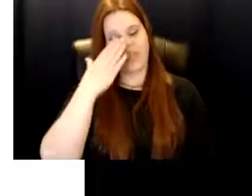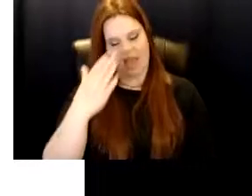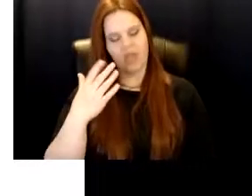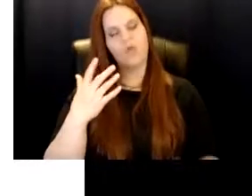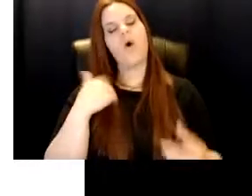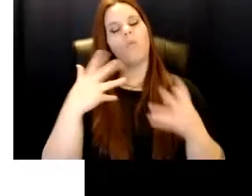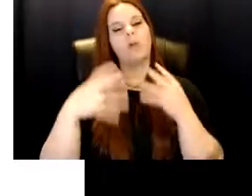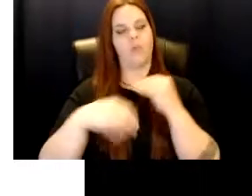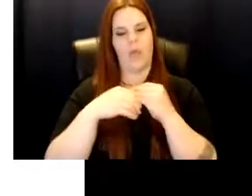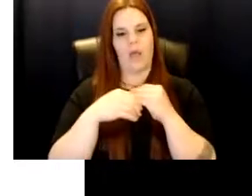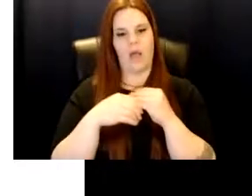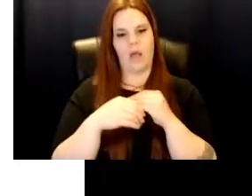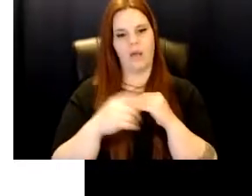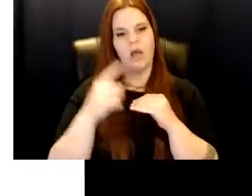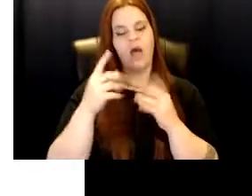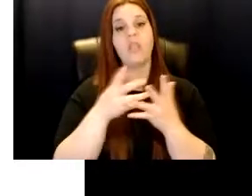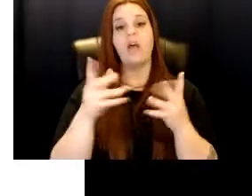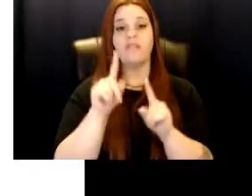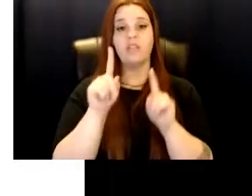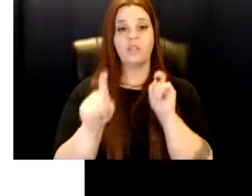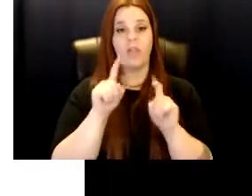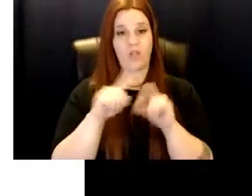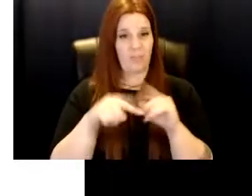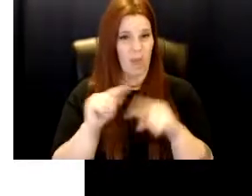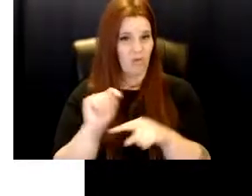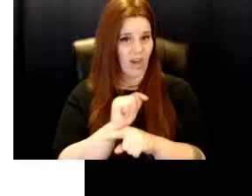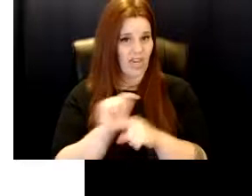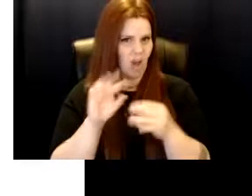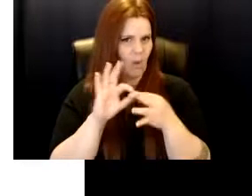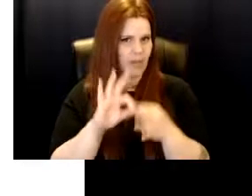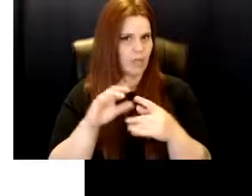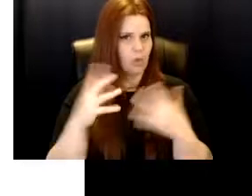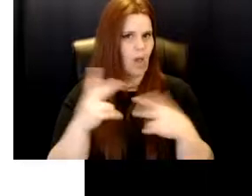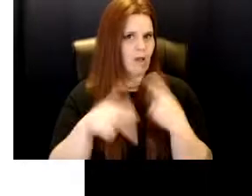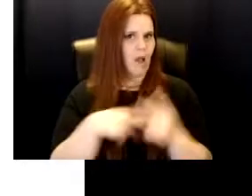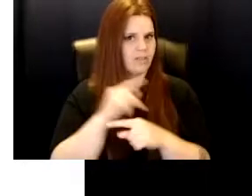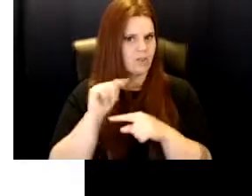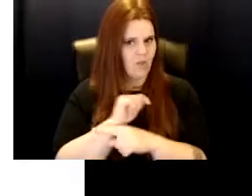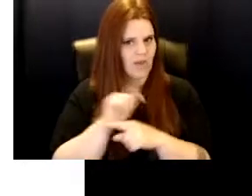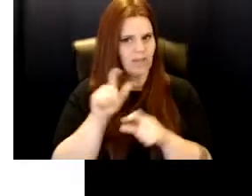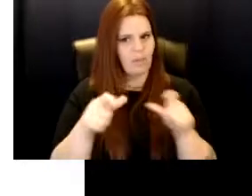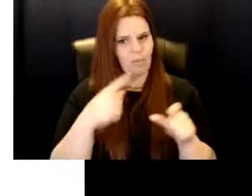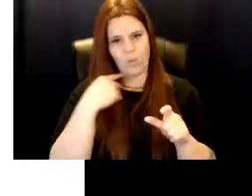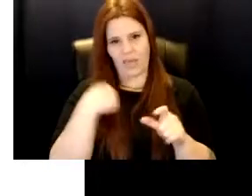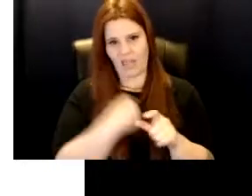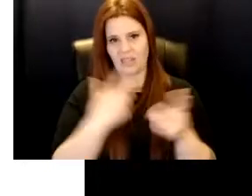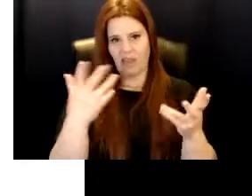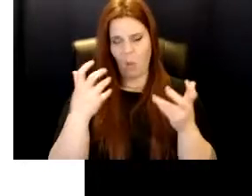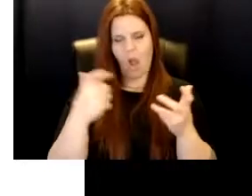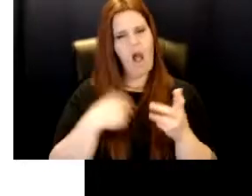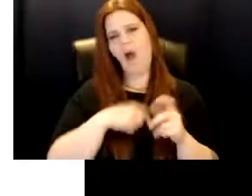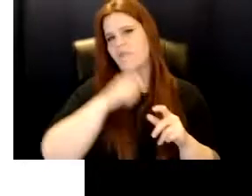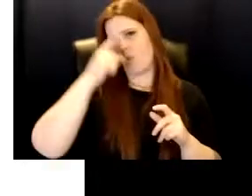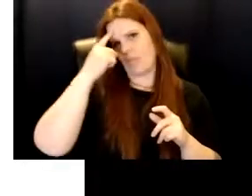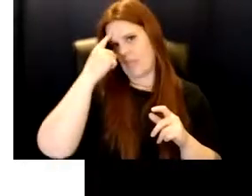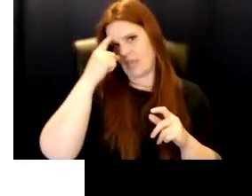add, I think that a lot of these questions about training have to do with what kinds of training the people were telling us that they wanted. And I don't think